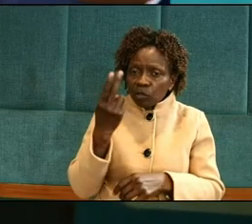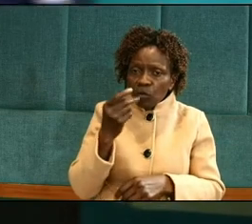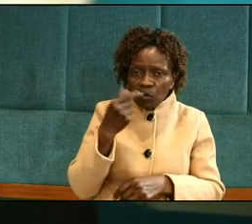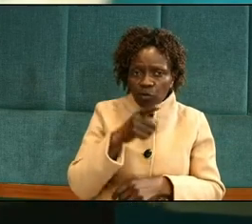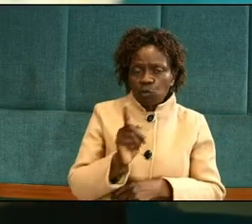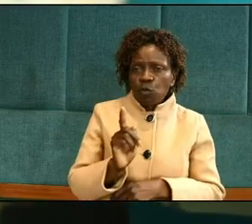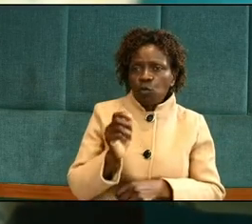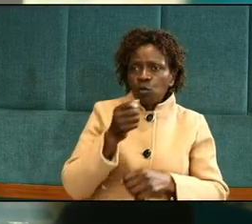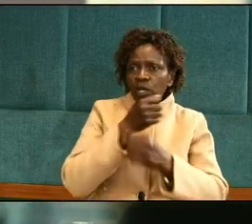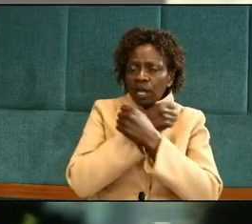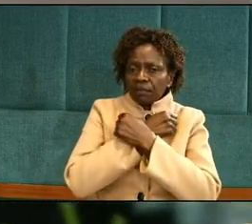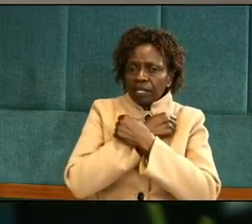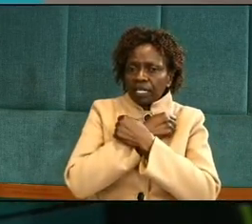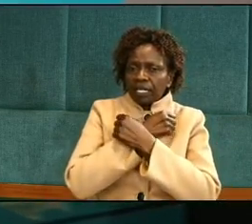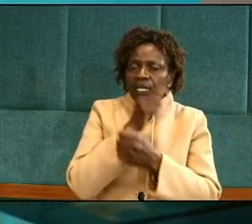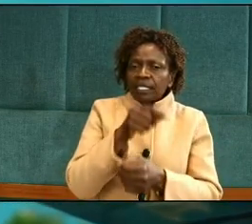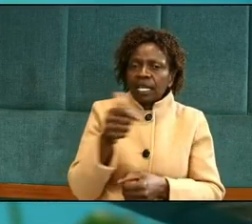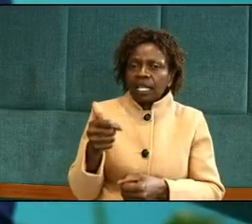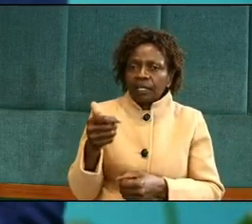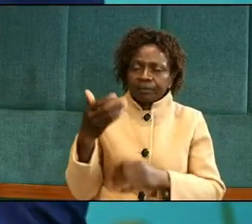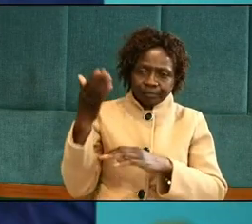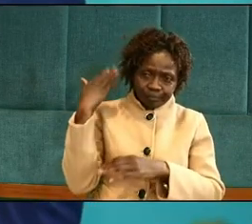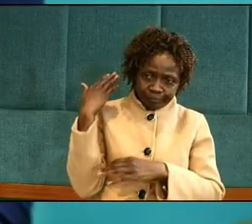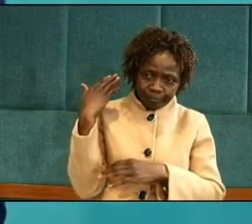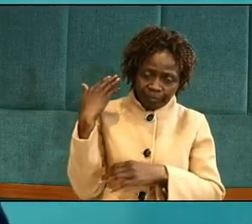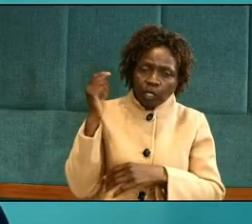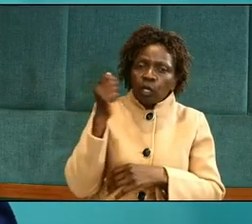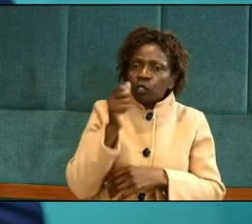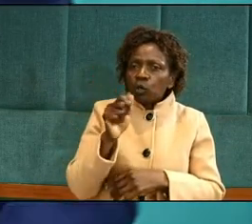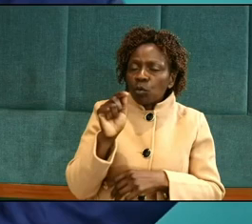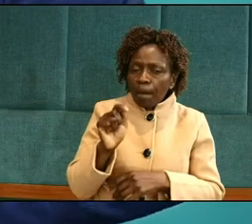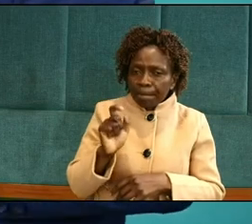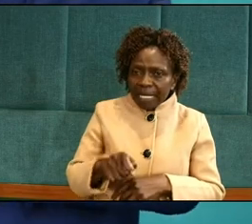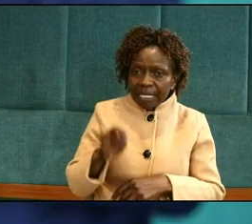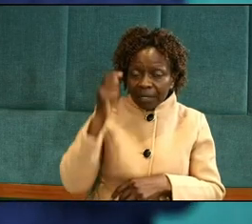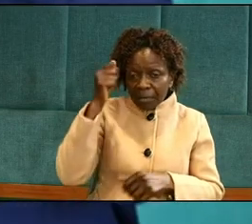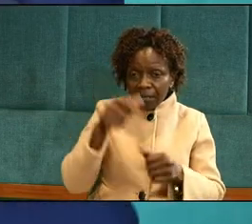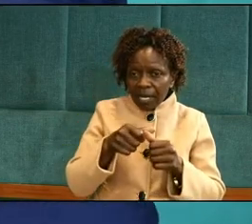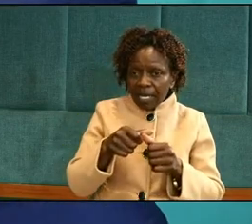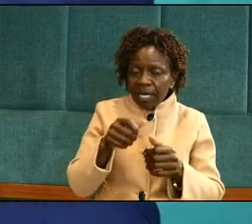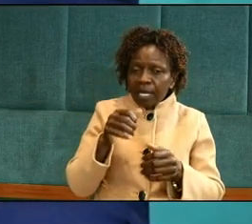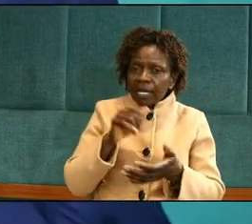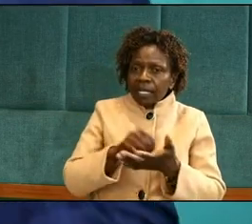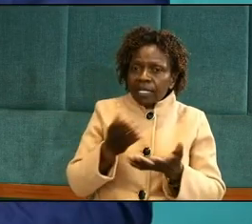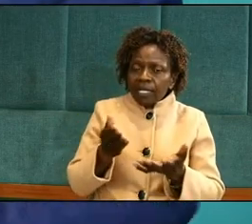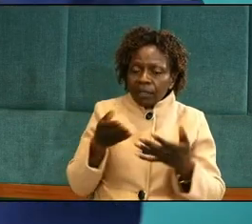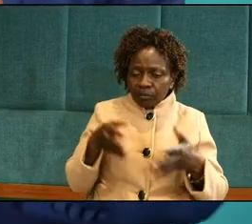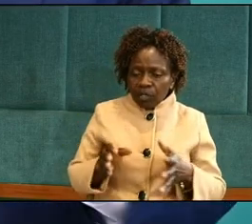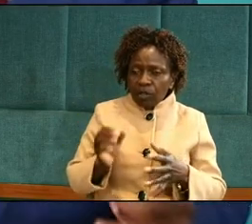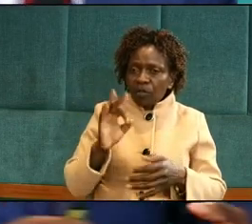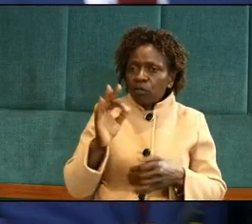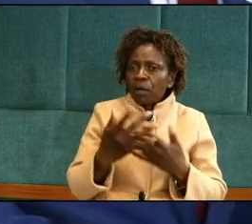you loved each other. And so you must remember that they are a proceed of your